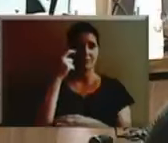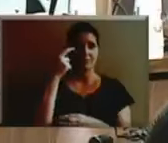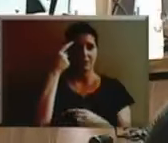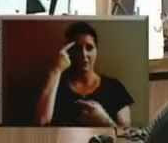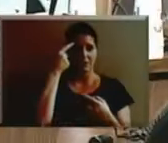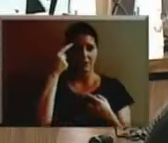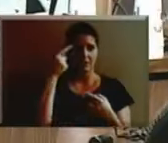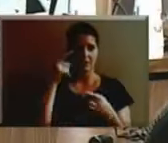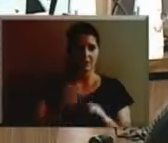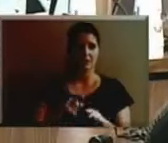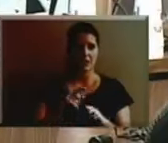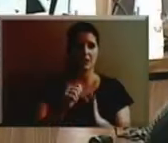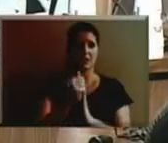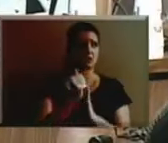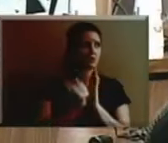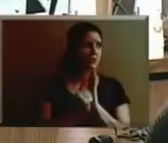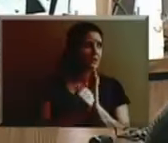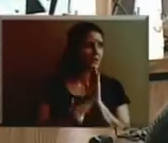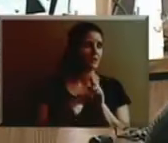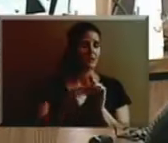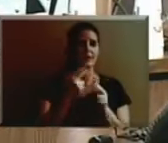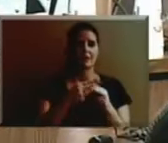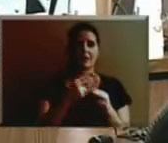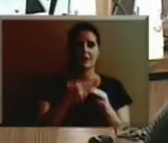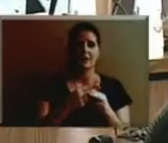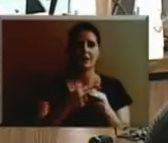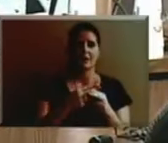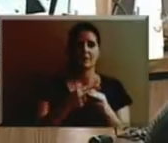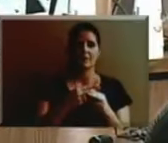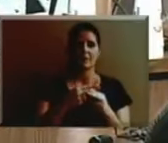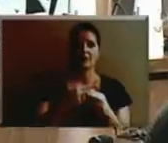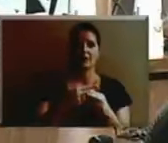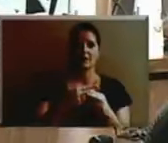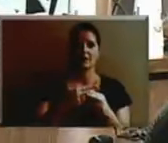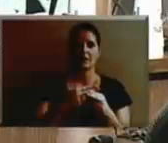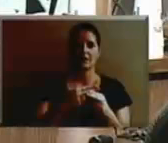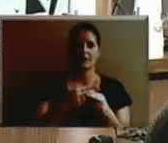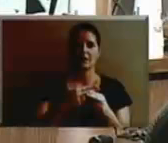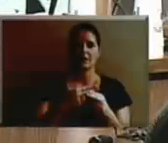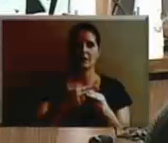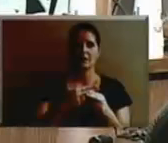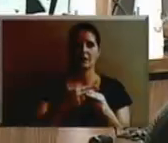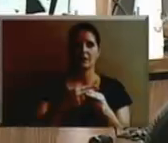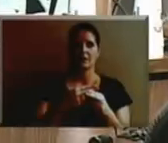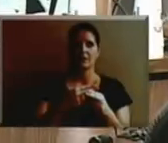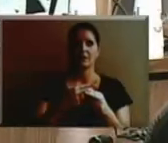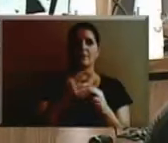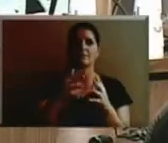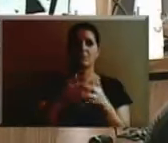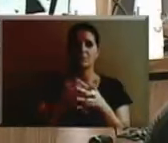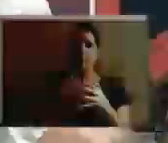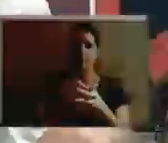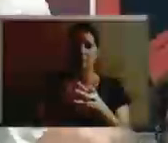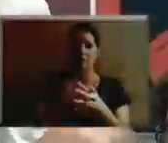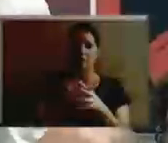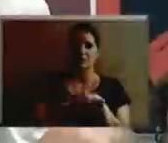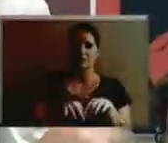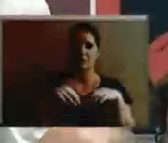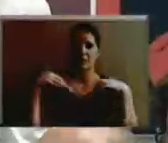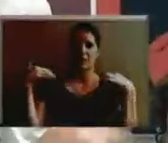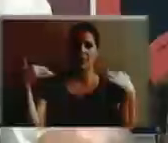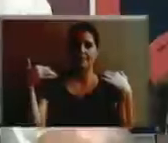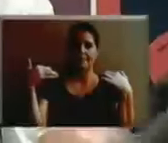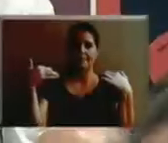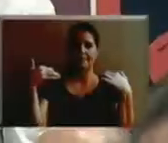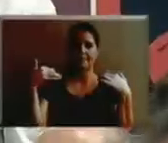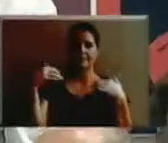naming of Seneca High School football stadium to the Ron Kane Stadium. And Ms. Kane Adams was an